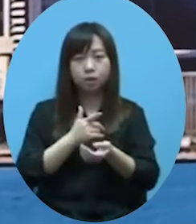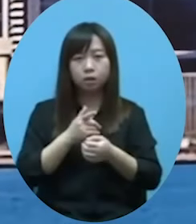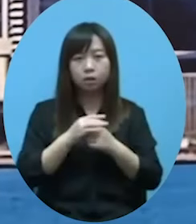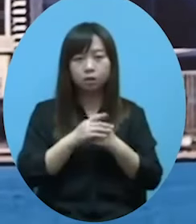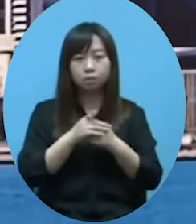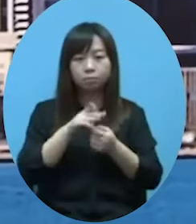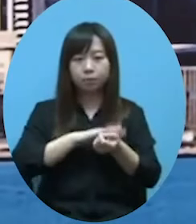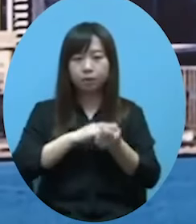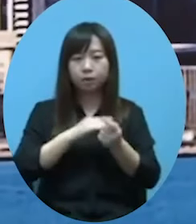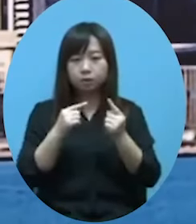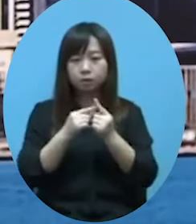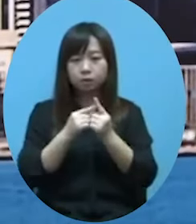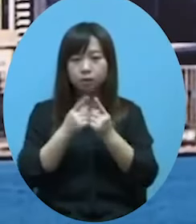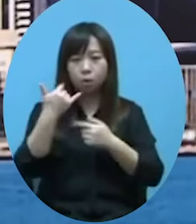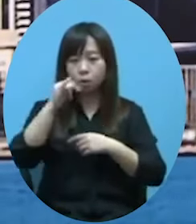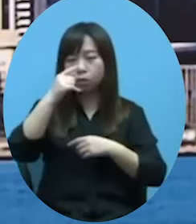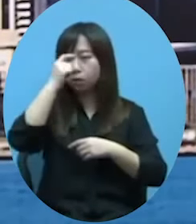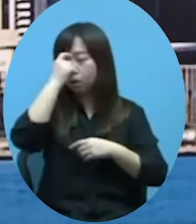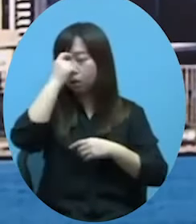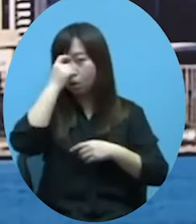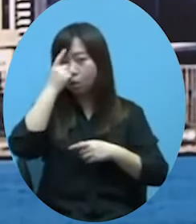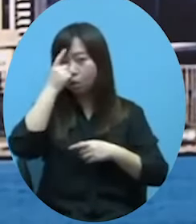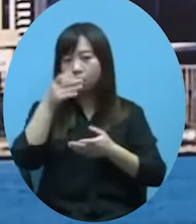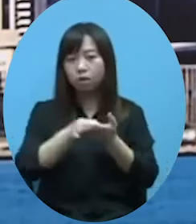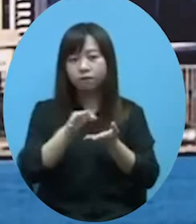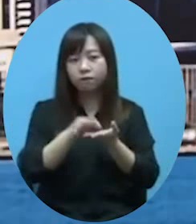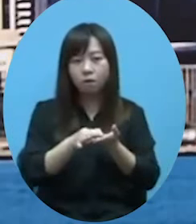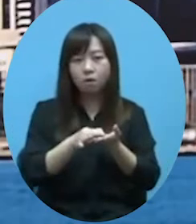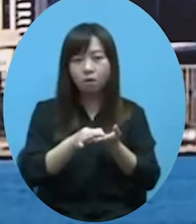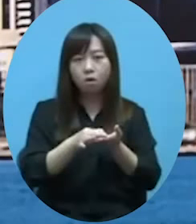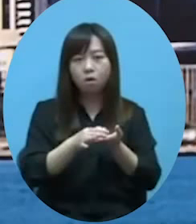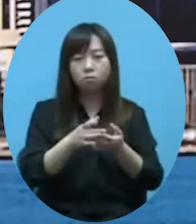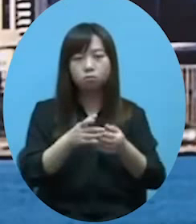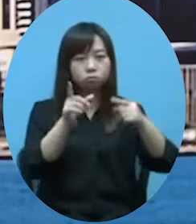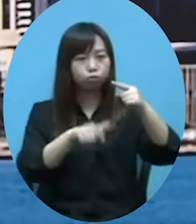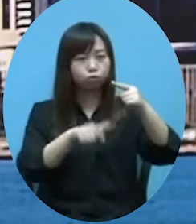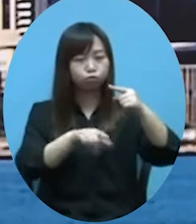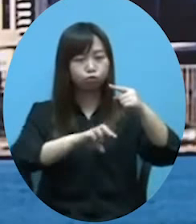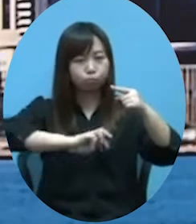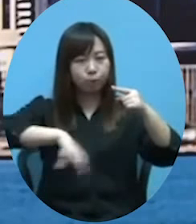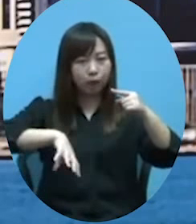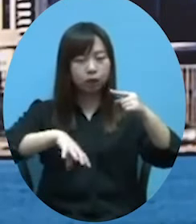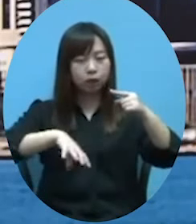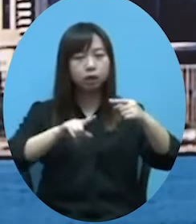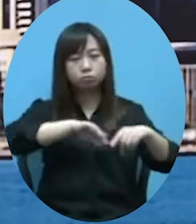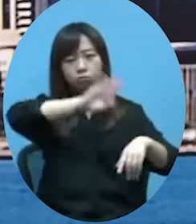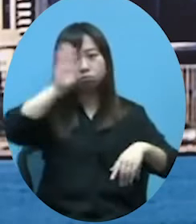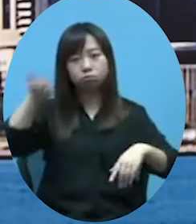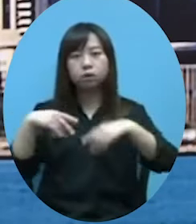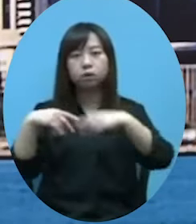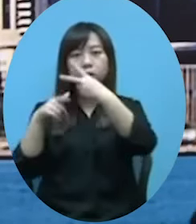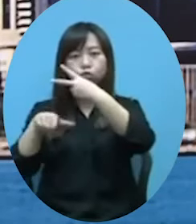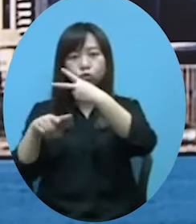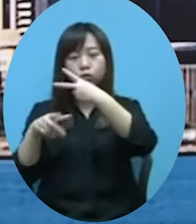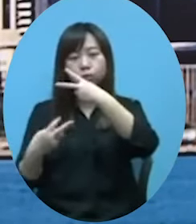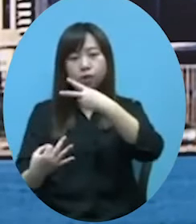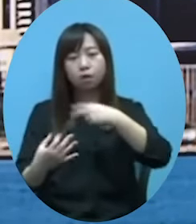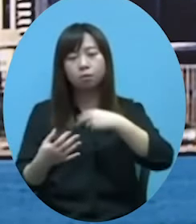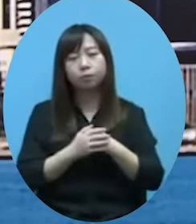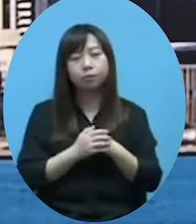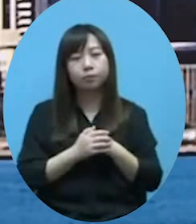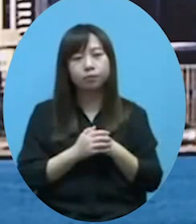parts of Indiafrom end of January to 24th of Februaryso she developed